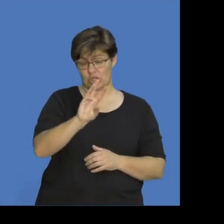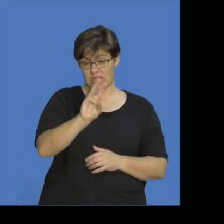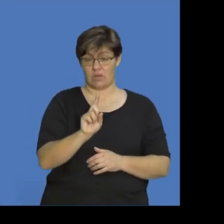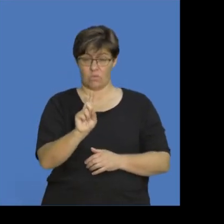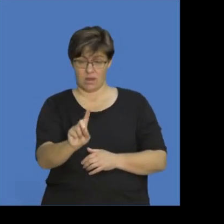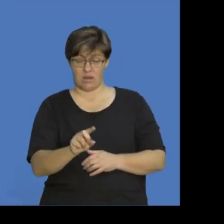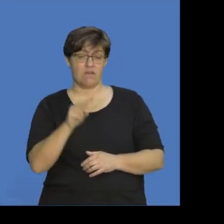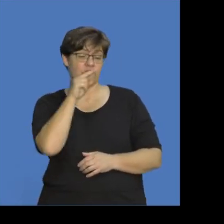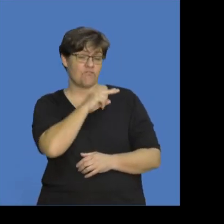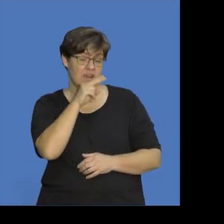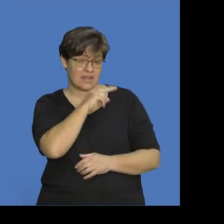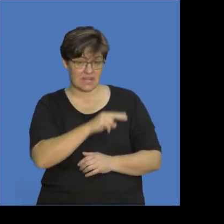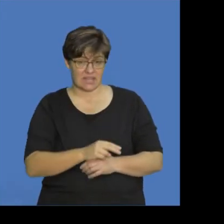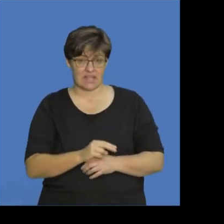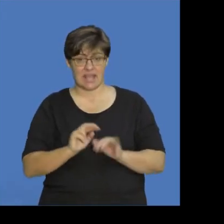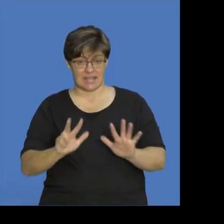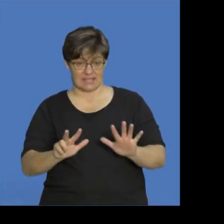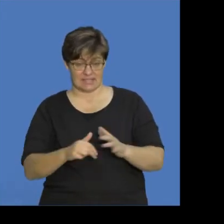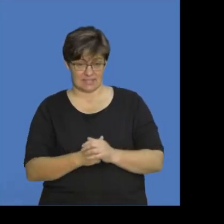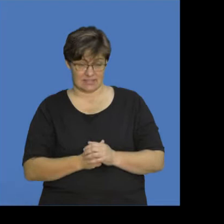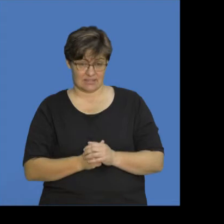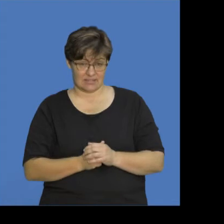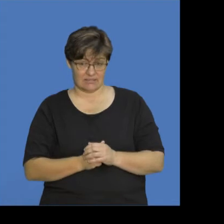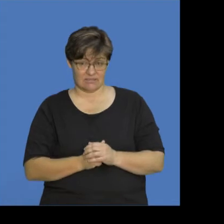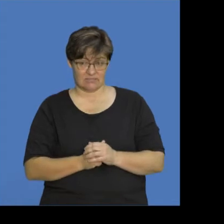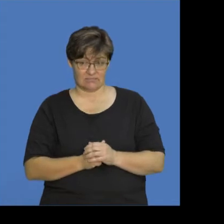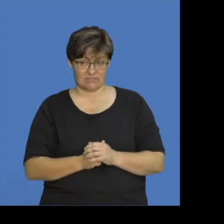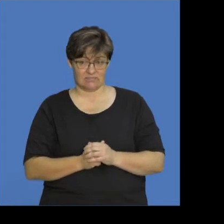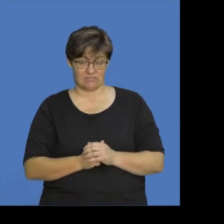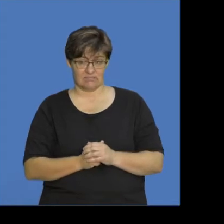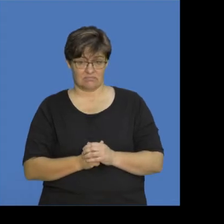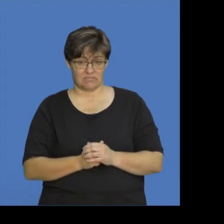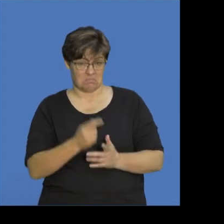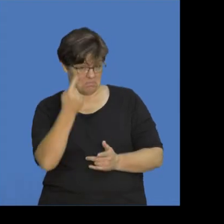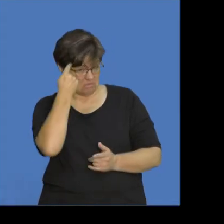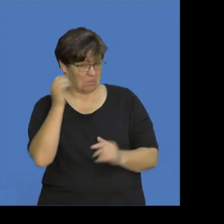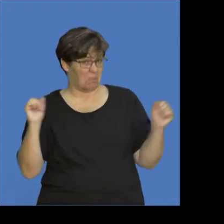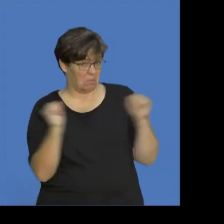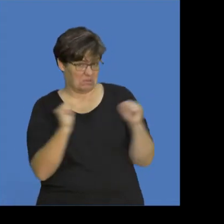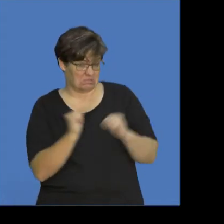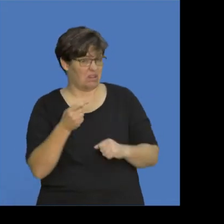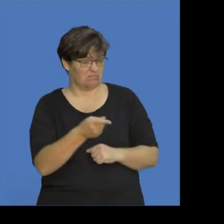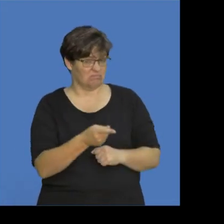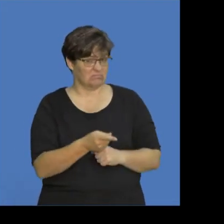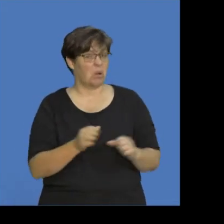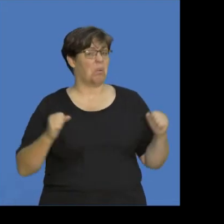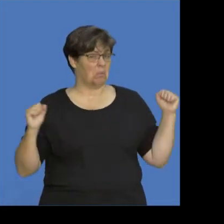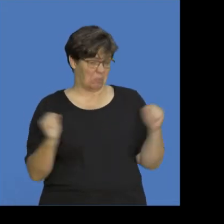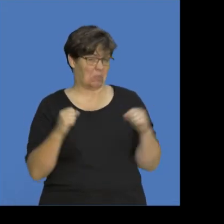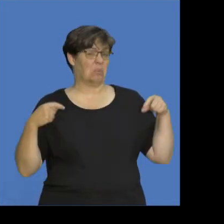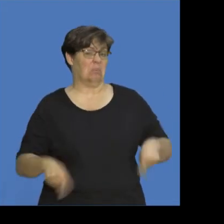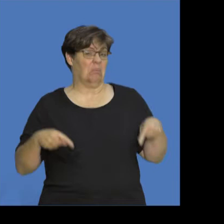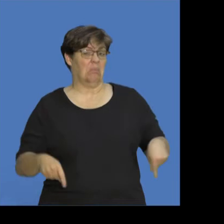3. Thursday, 1. Friday, 8. Actually, this must have been winter